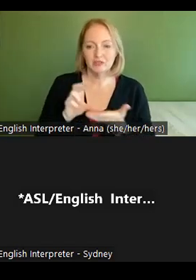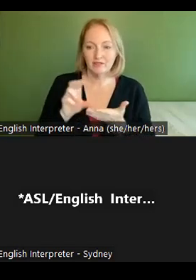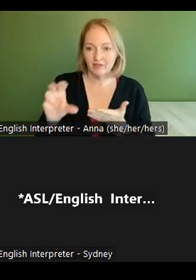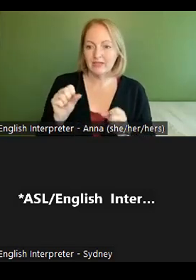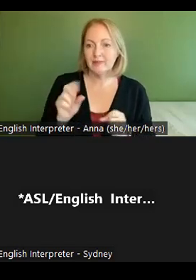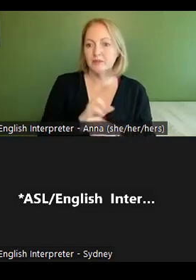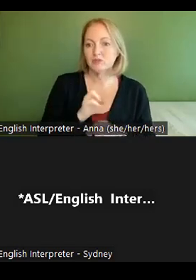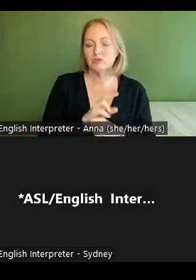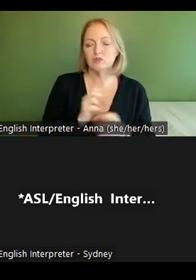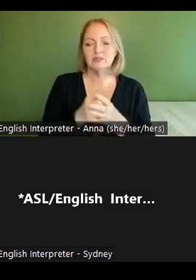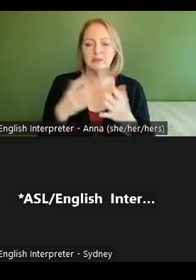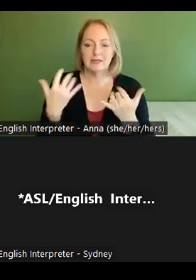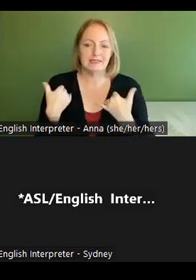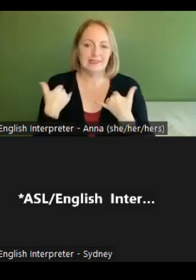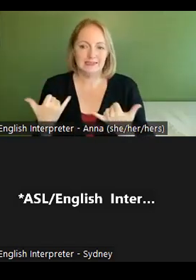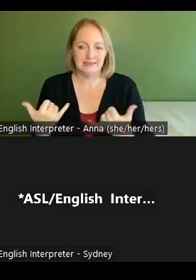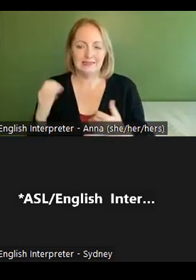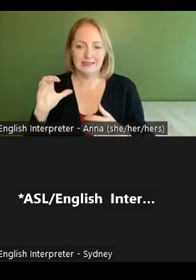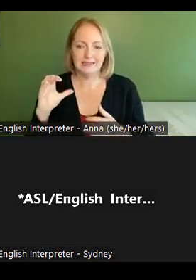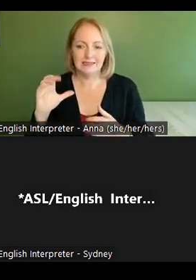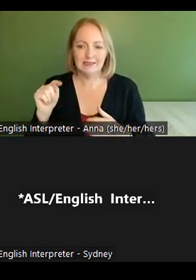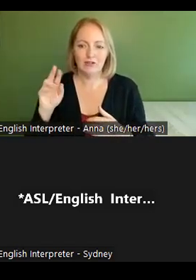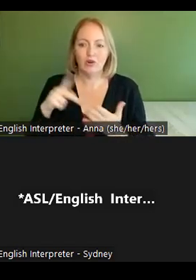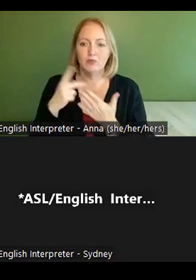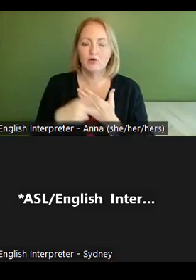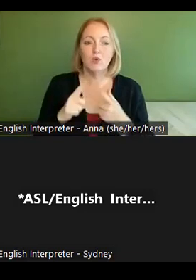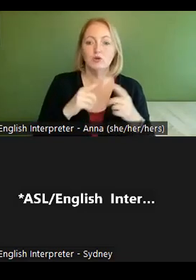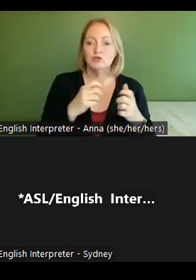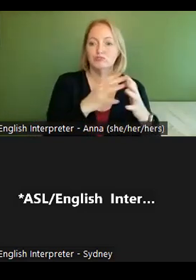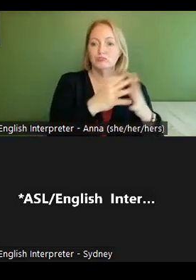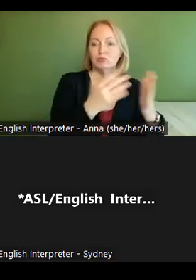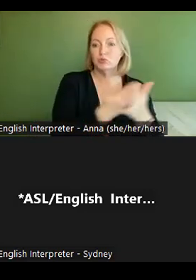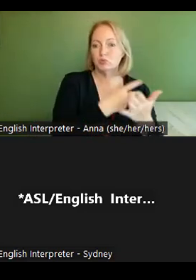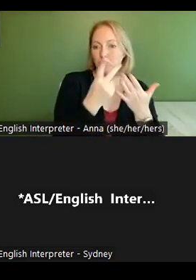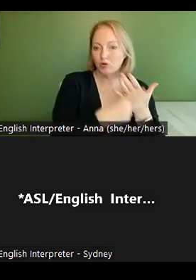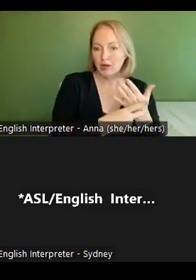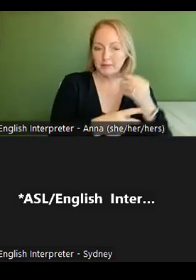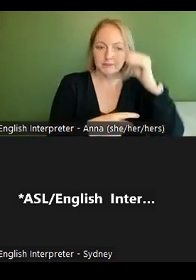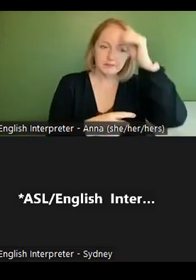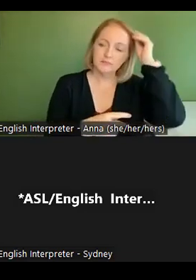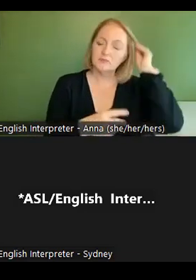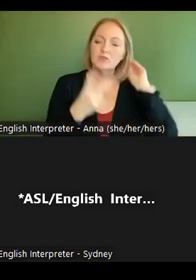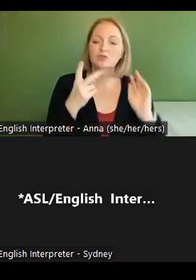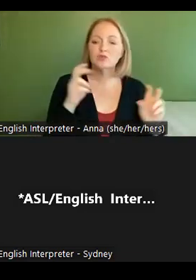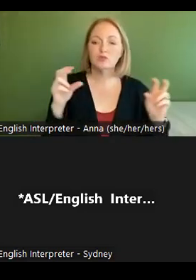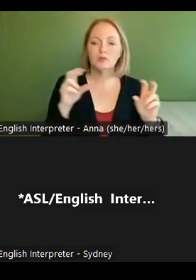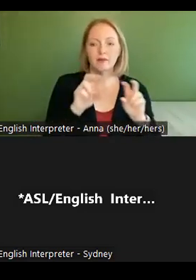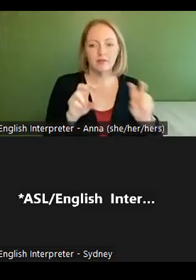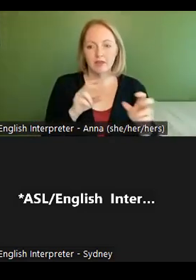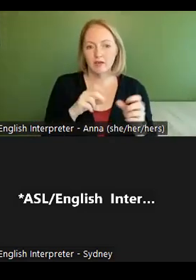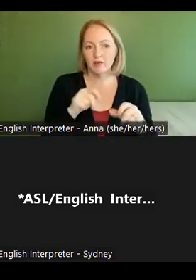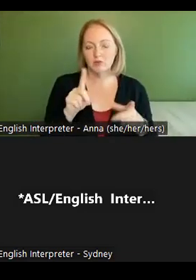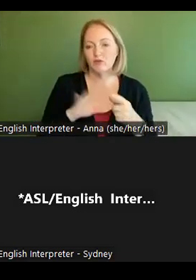used to expand existing CCTR programs or to open a new program. There were 2 funding opportunities for fiscal